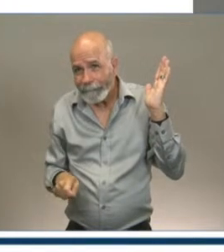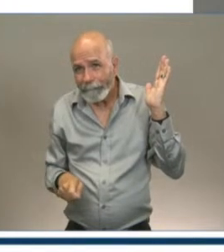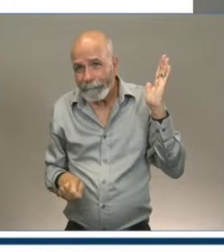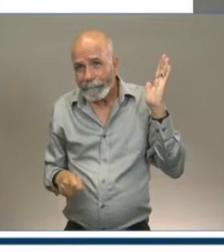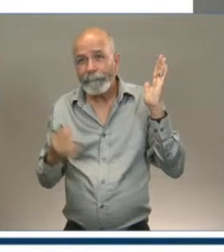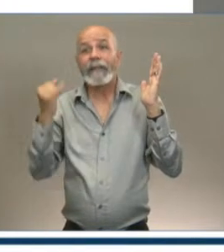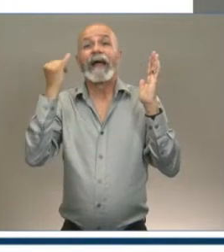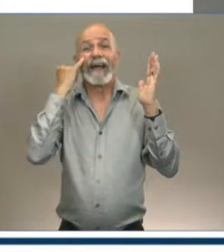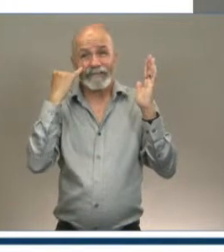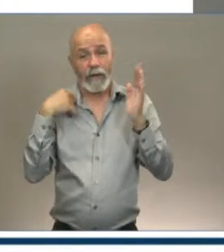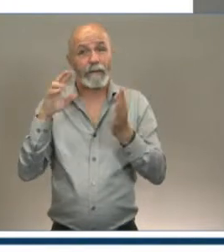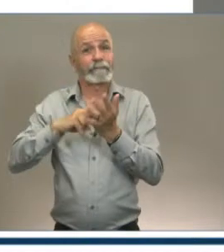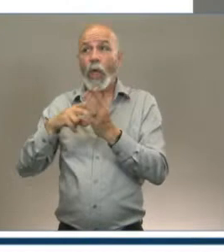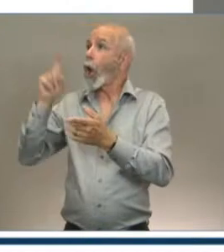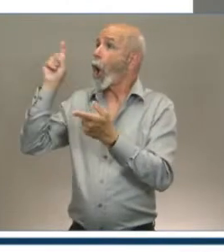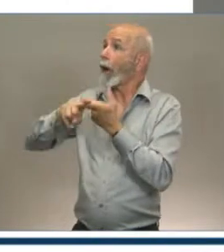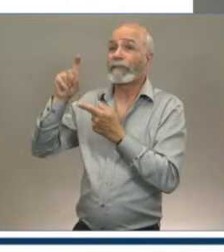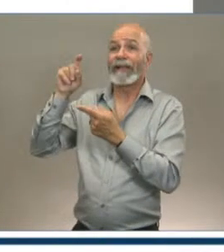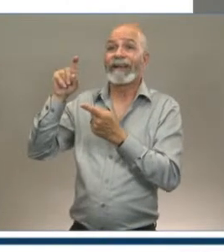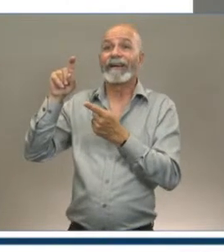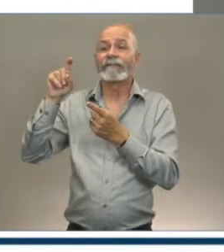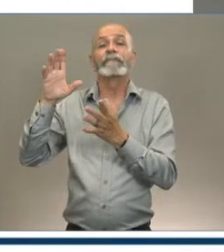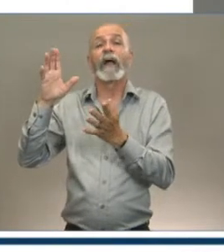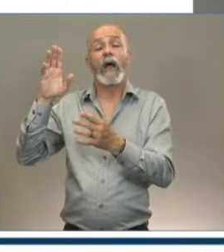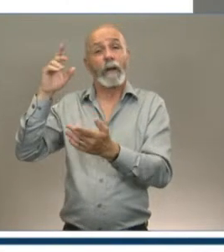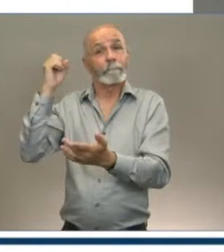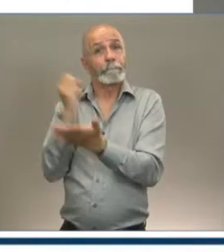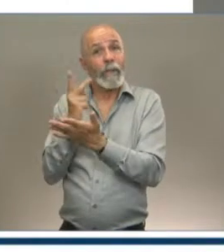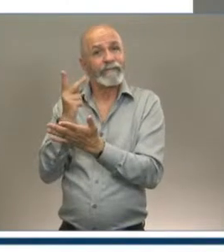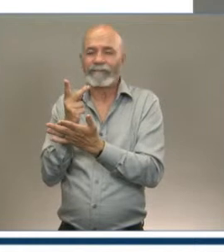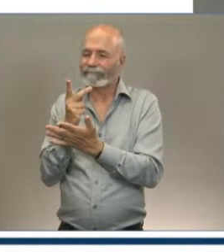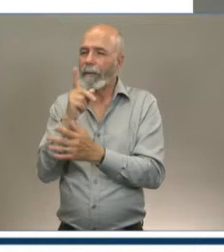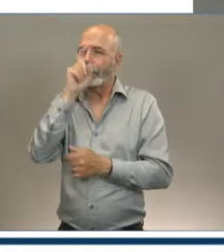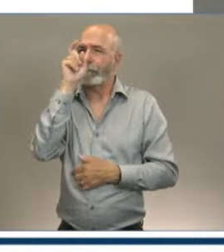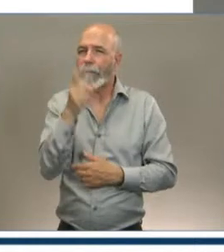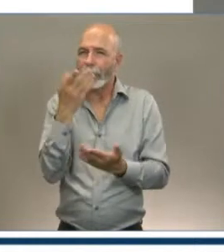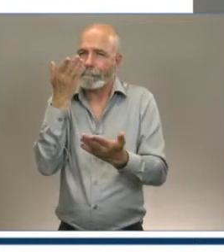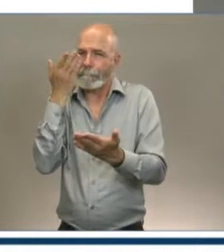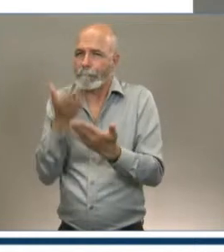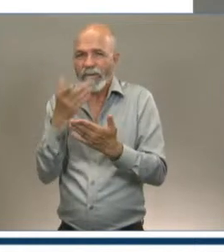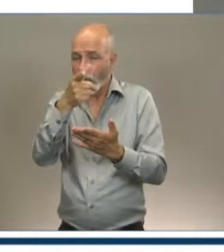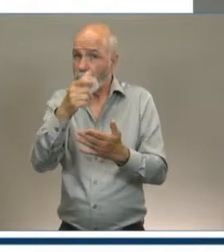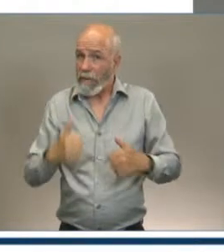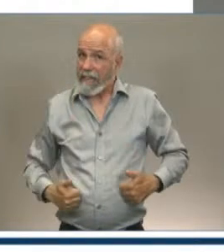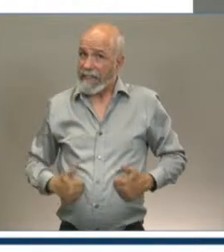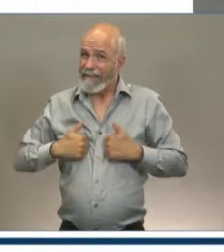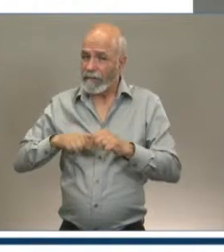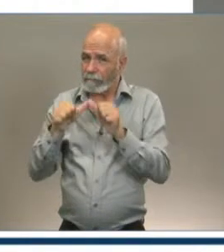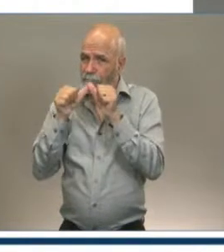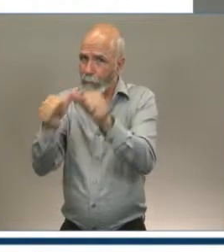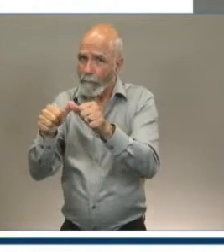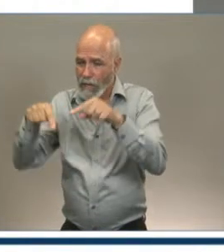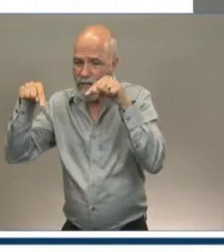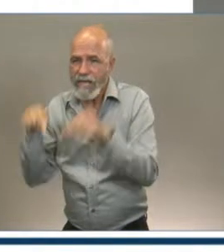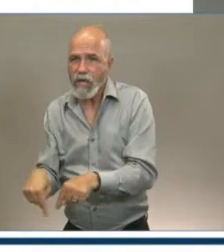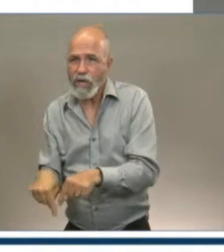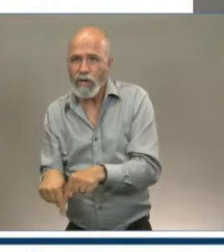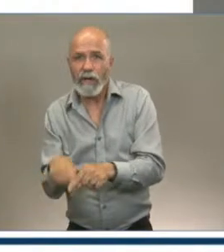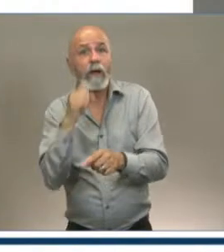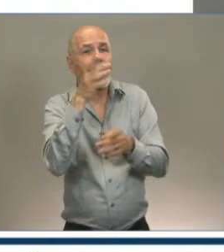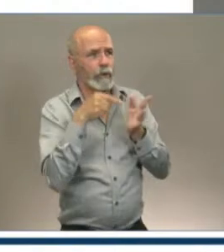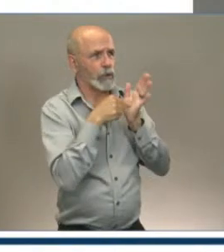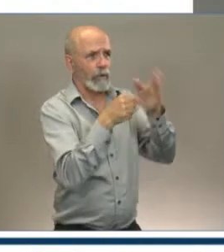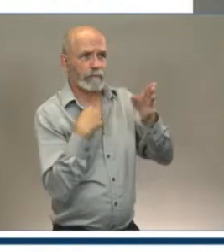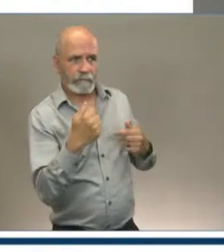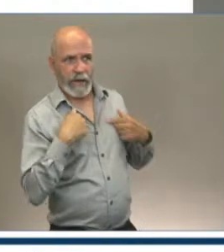that is conditional upon providing proof of permanent residency at our border officials. And this includes one or more of